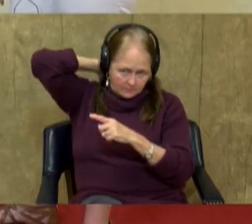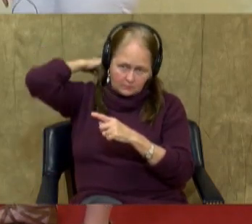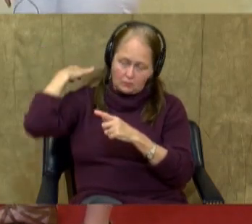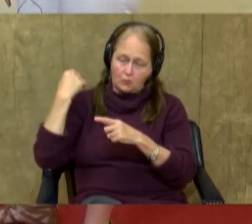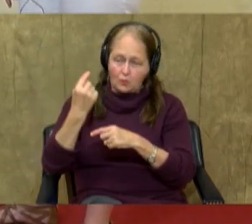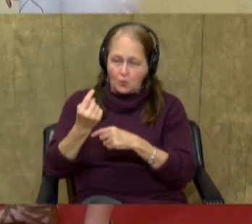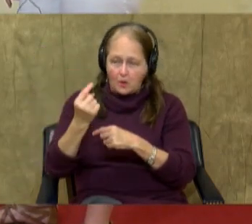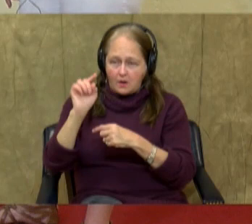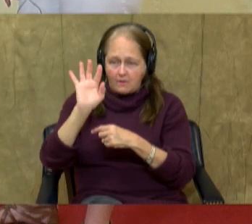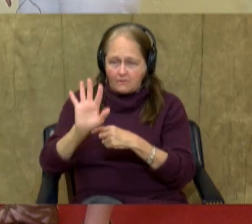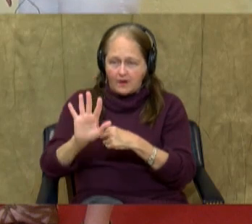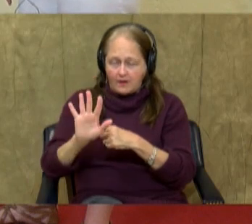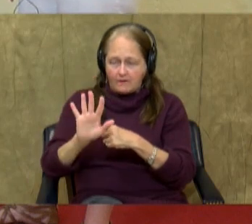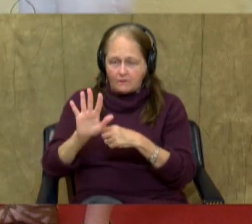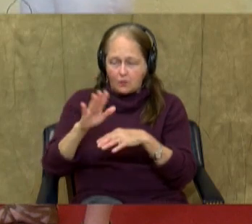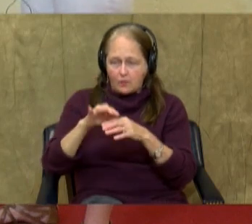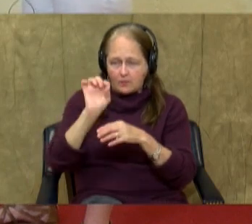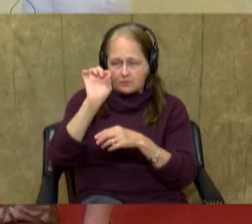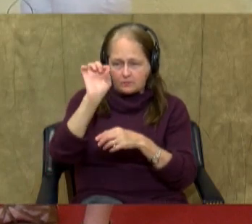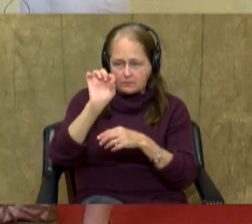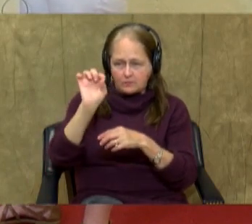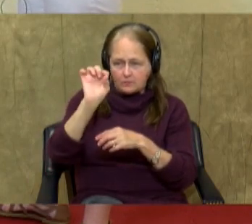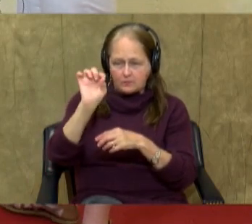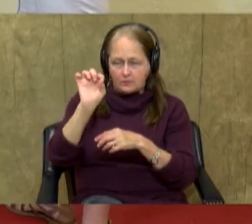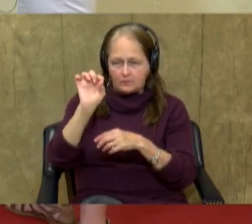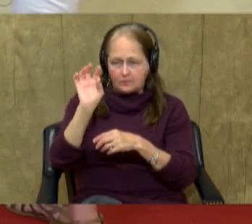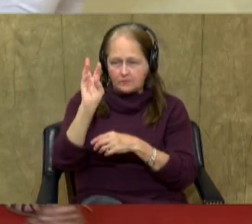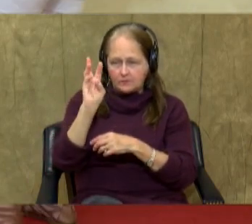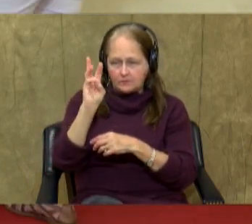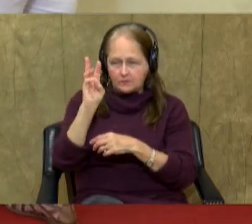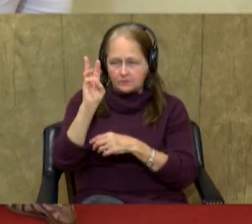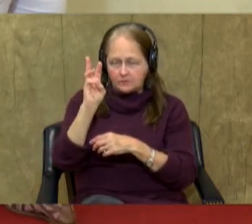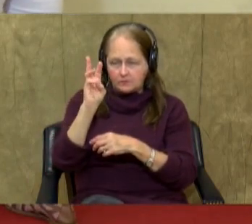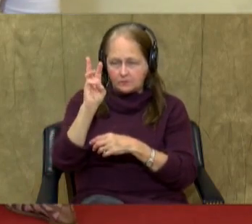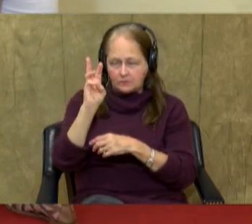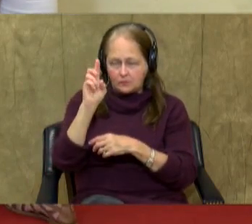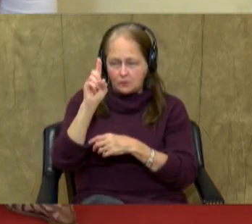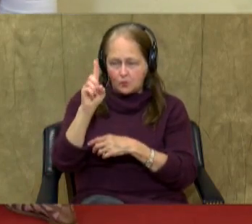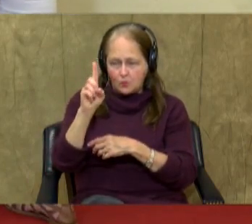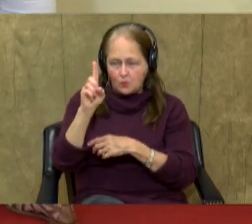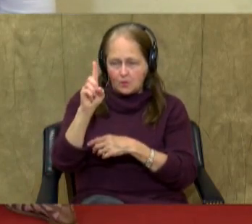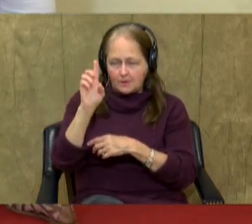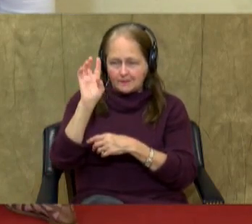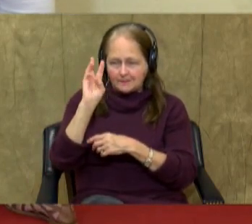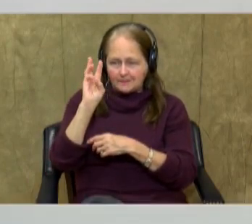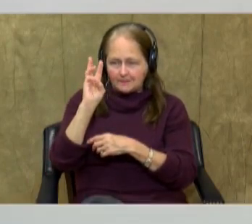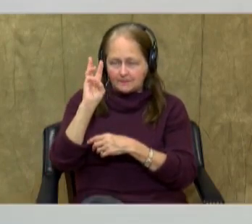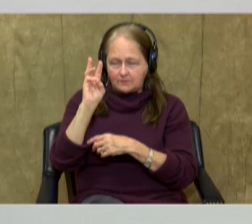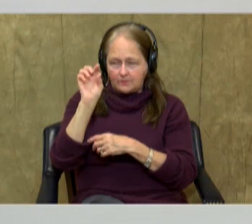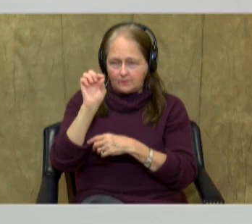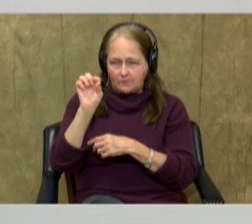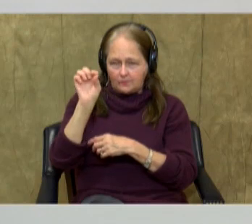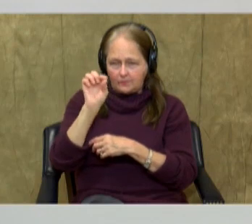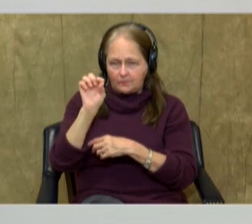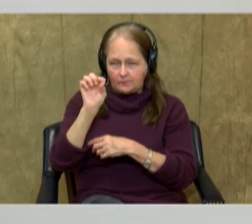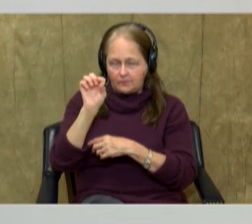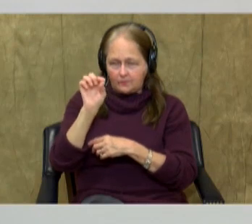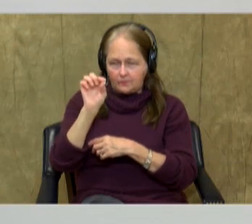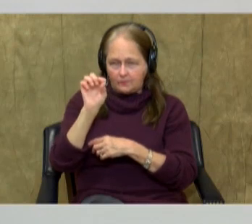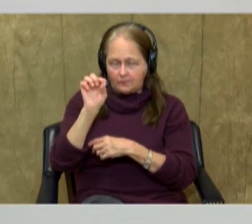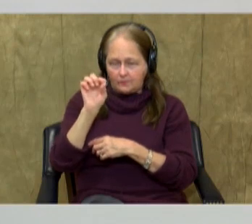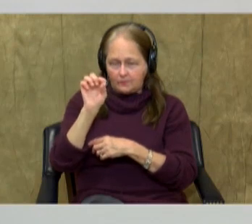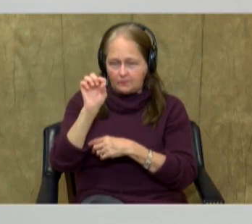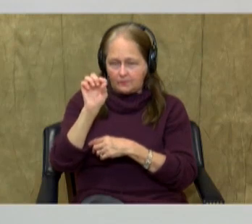dot on the 5. Now let's look at 6. We have 1, 6, so we're going to